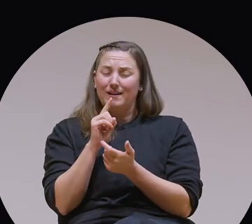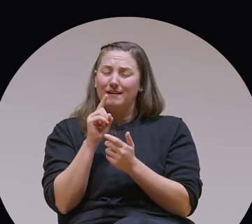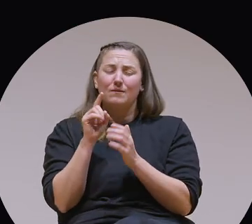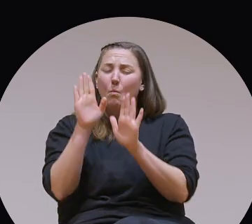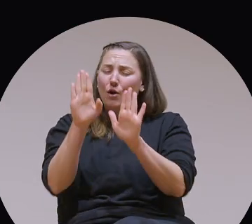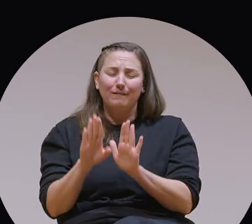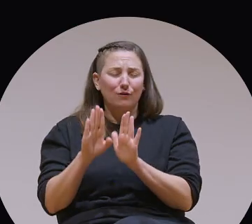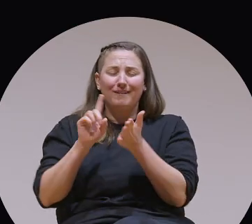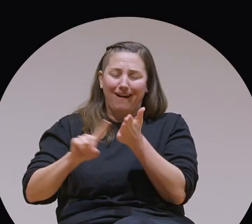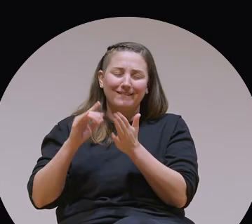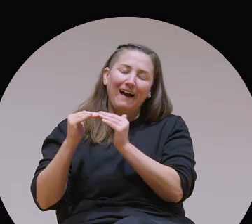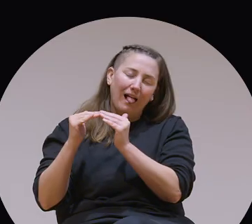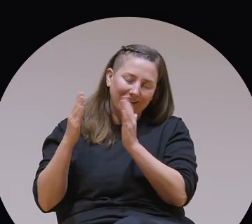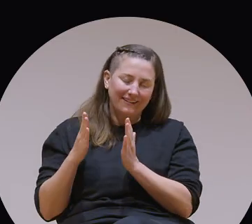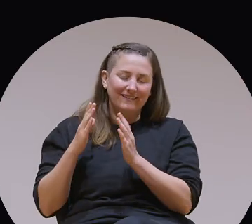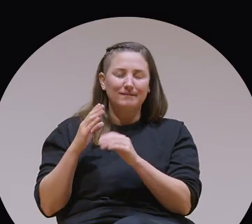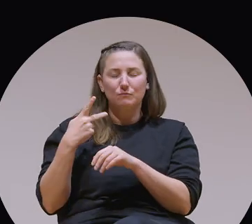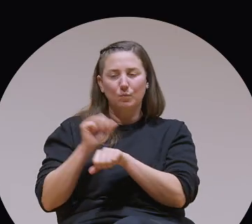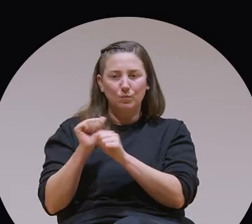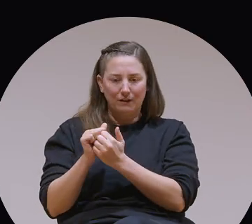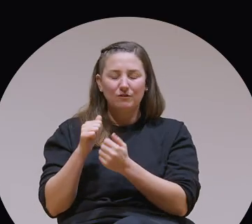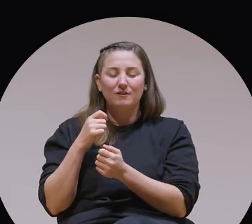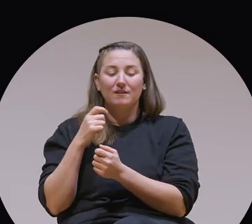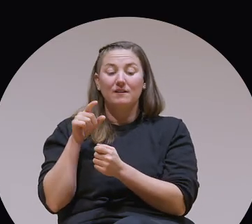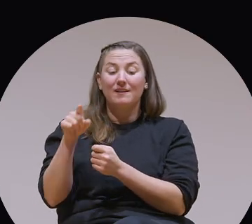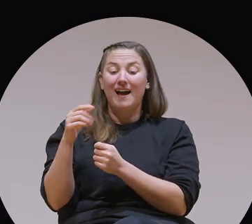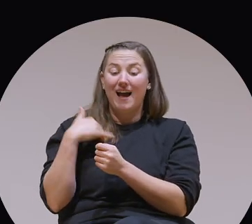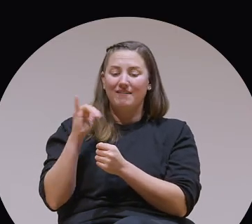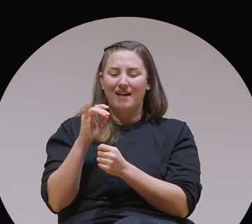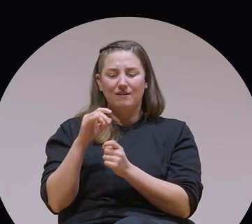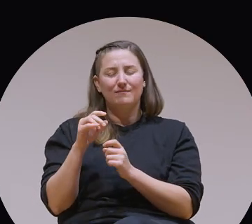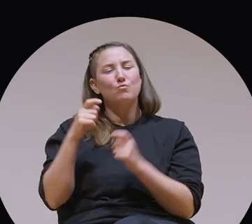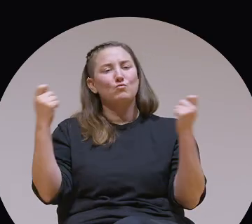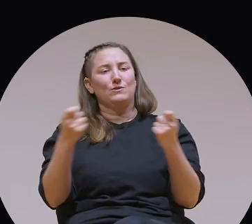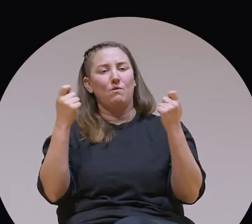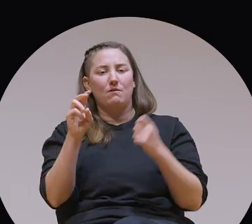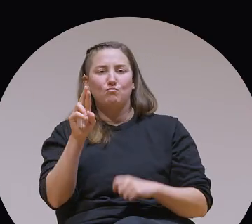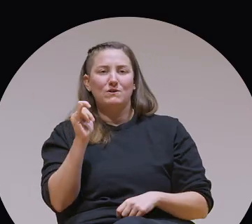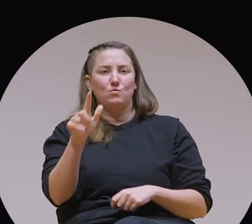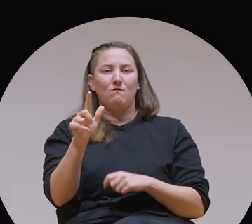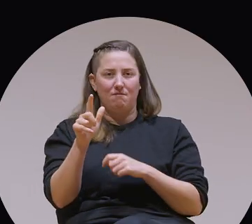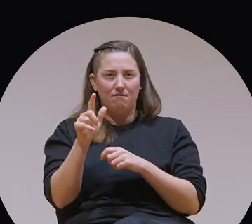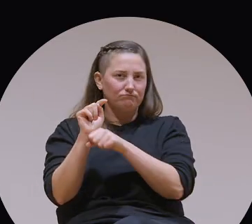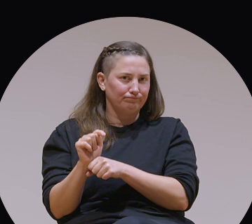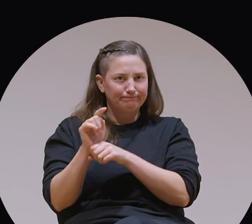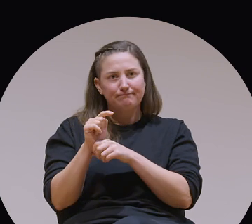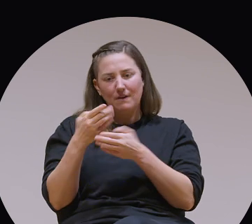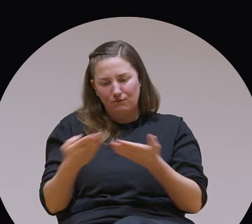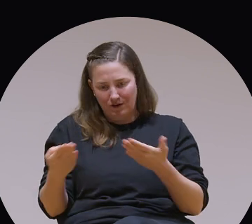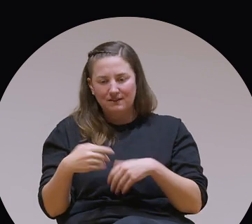researcher colleague was looking at this ritual object and discovered that it had